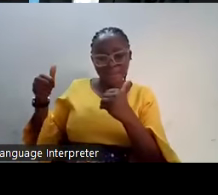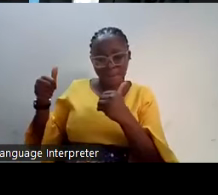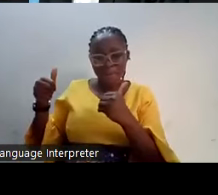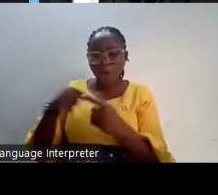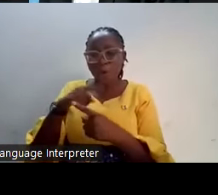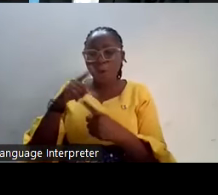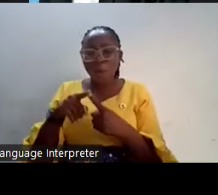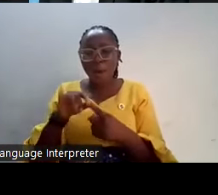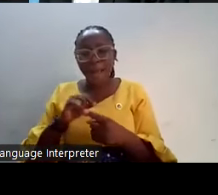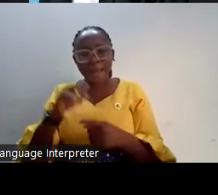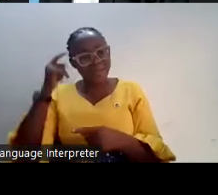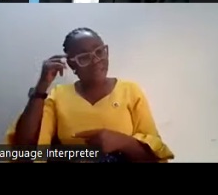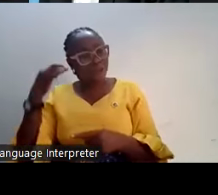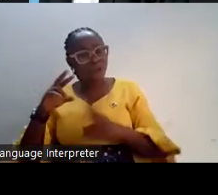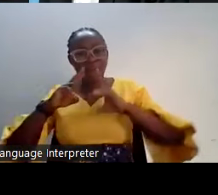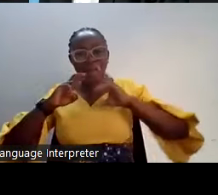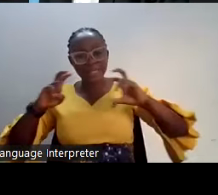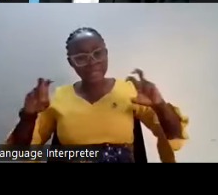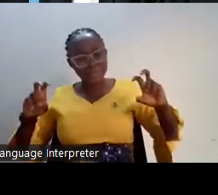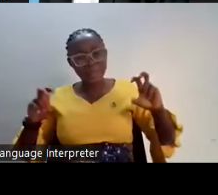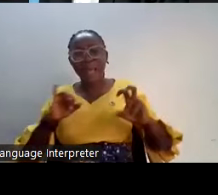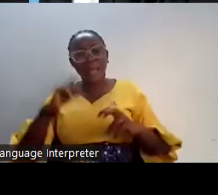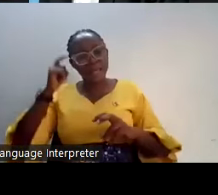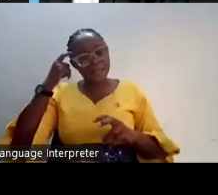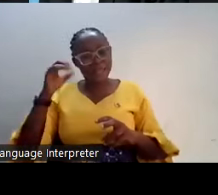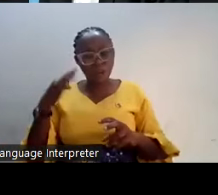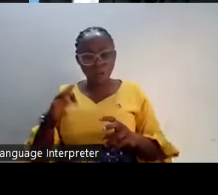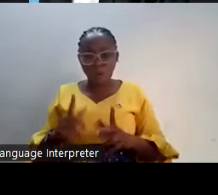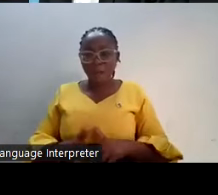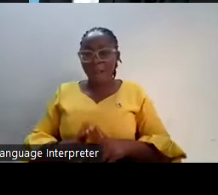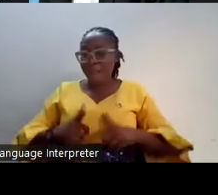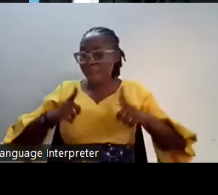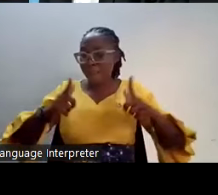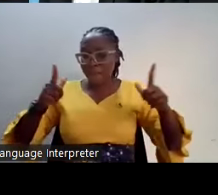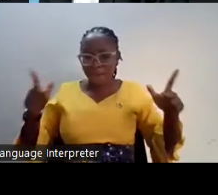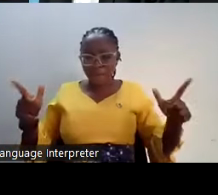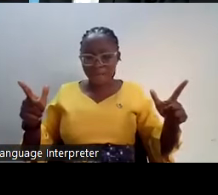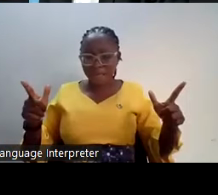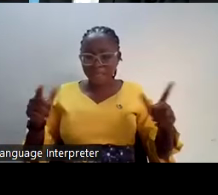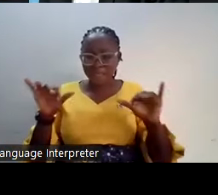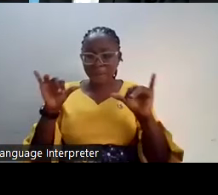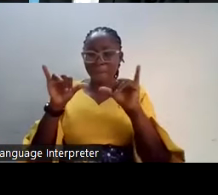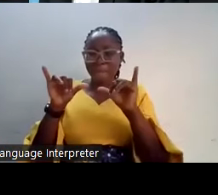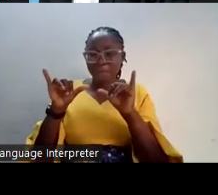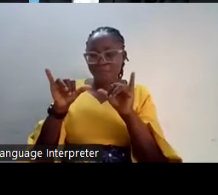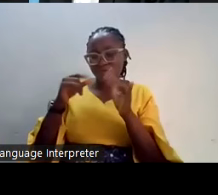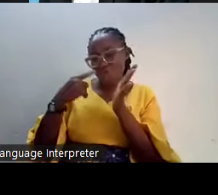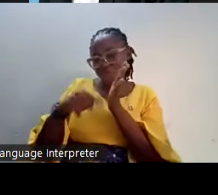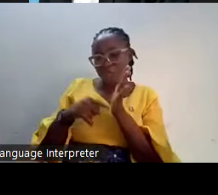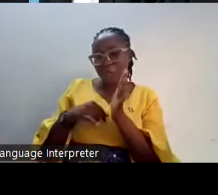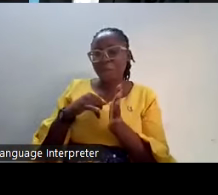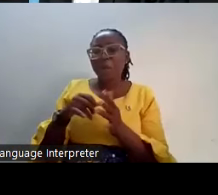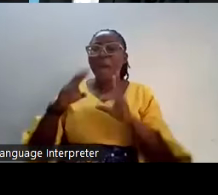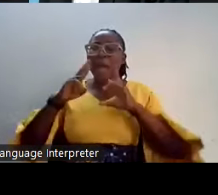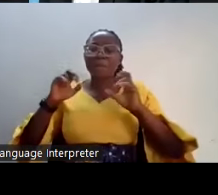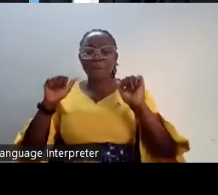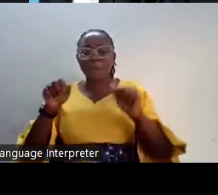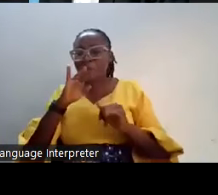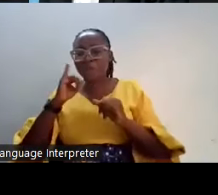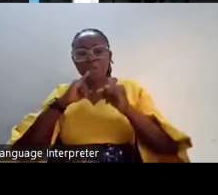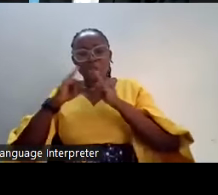of assessment, I think of broad measures. Assessment could include interviews, it could